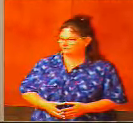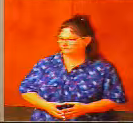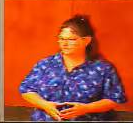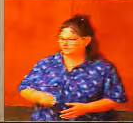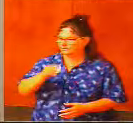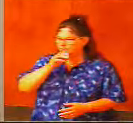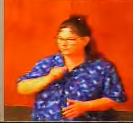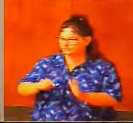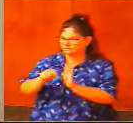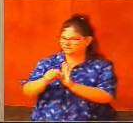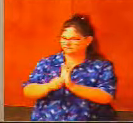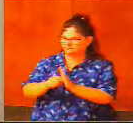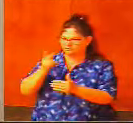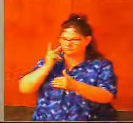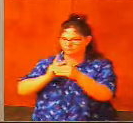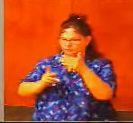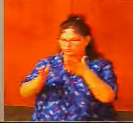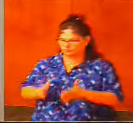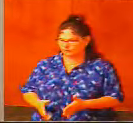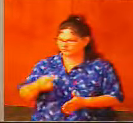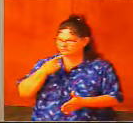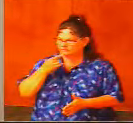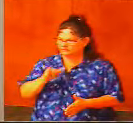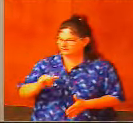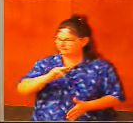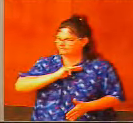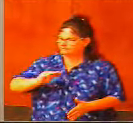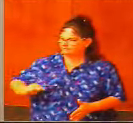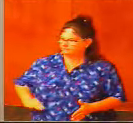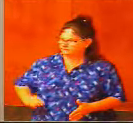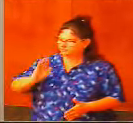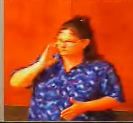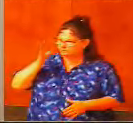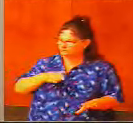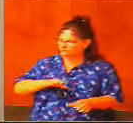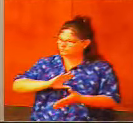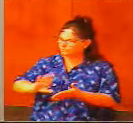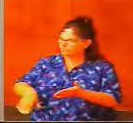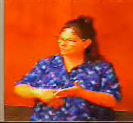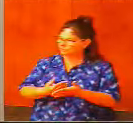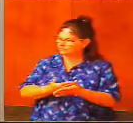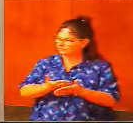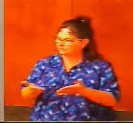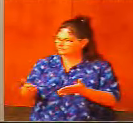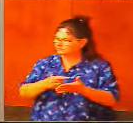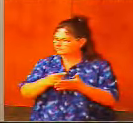And the Old Testament prophets had said that the Messiah would do all of those things.